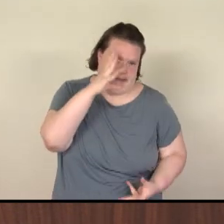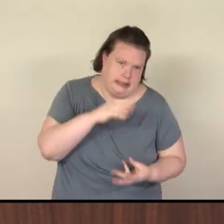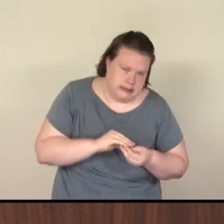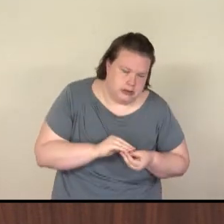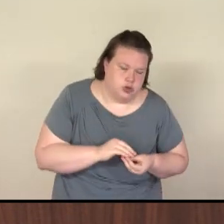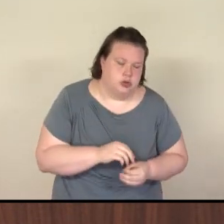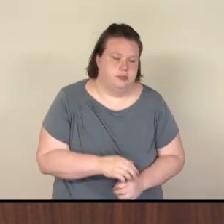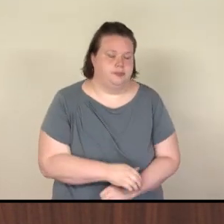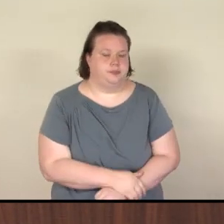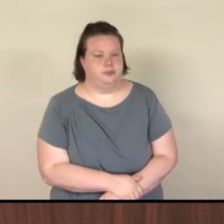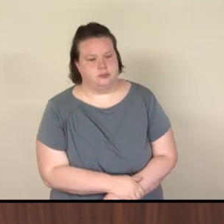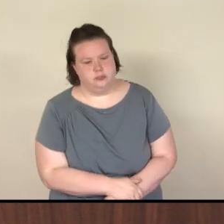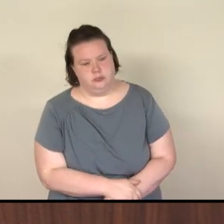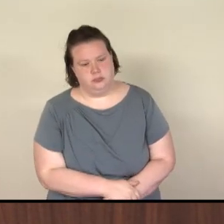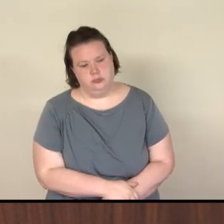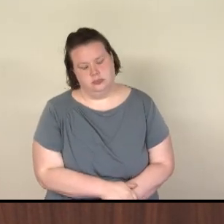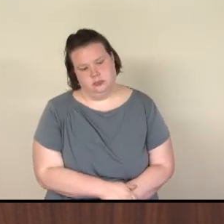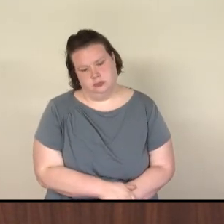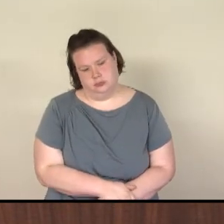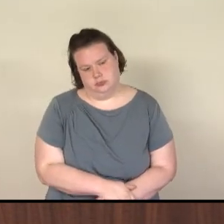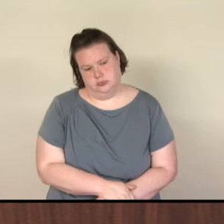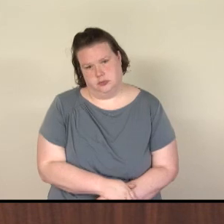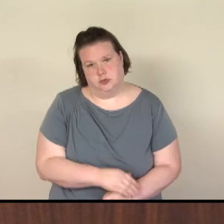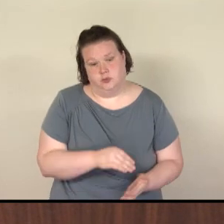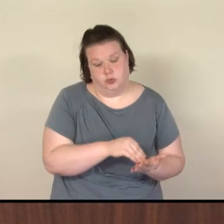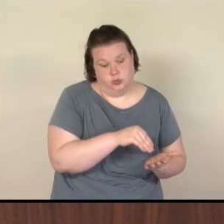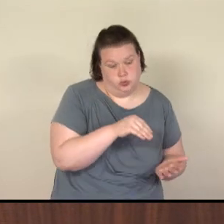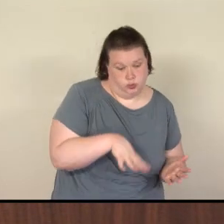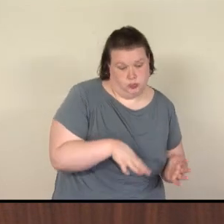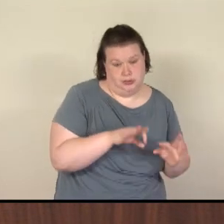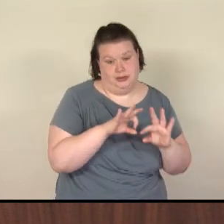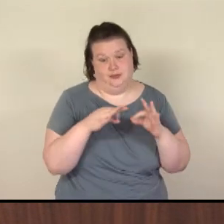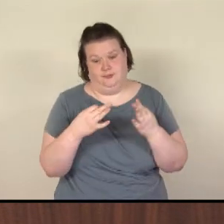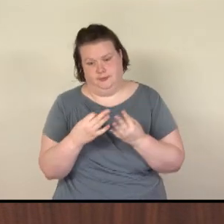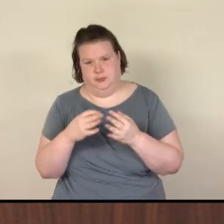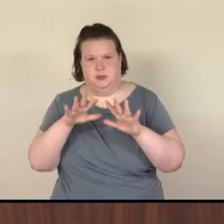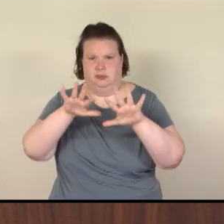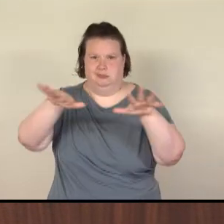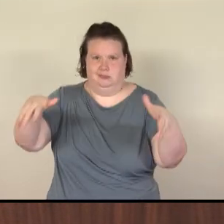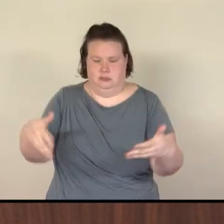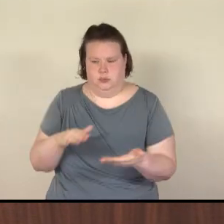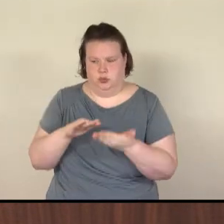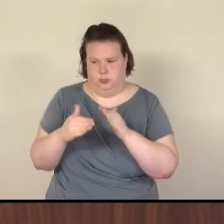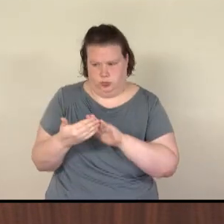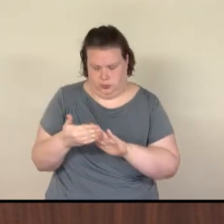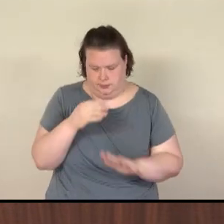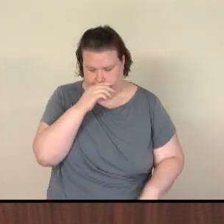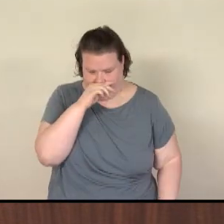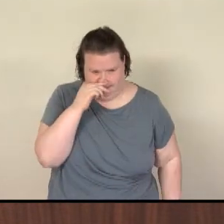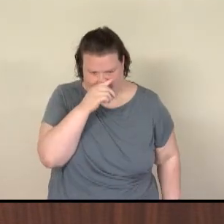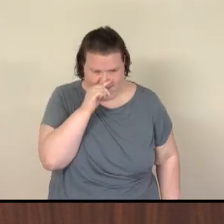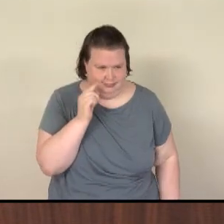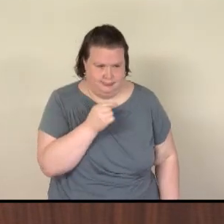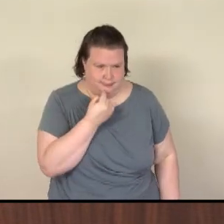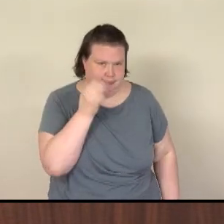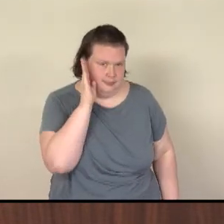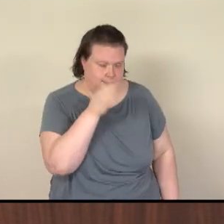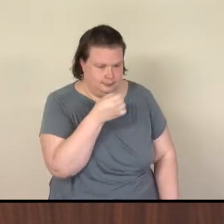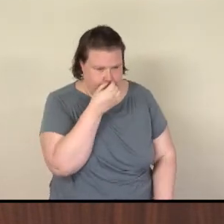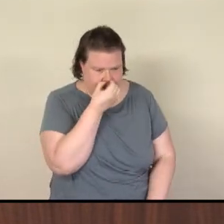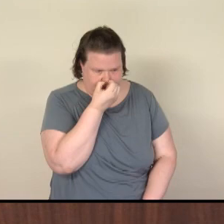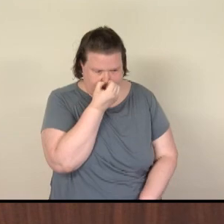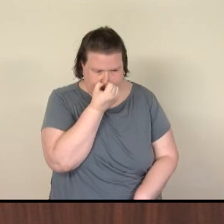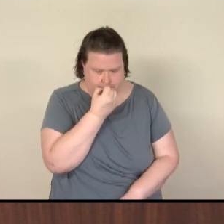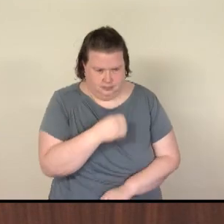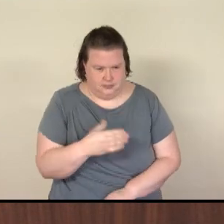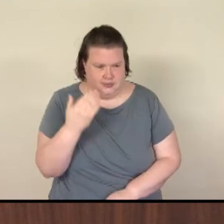dedication, not only to our students and our families, but our community as a whole. And I'm really going to miss you. So,